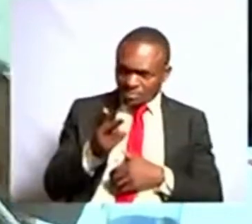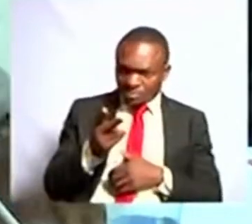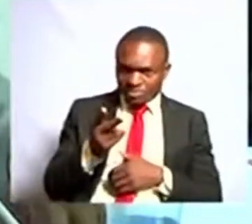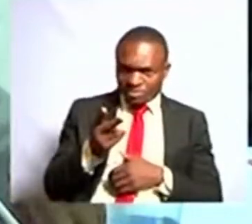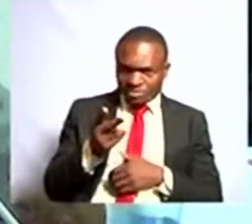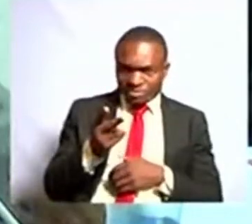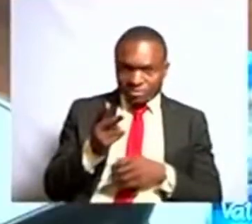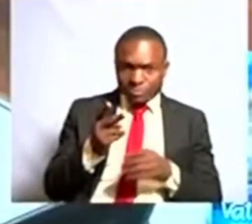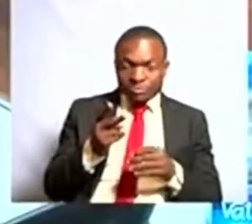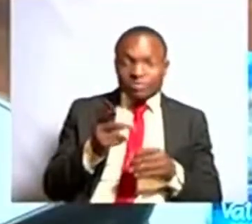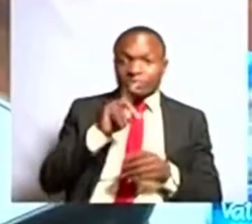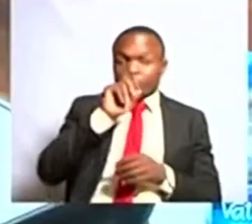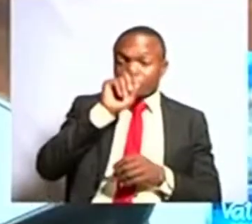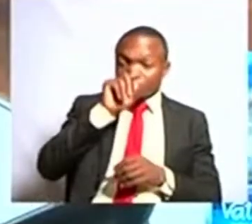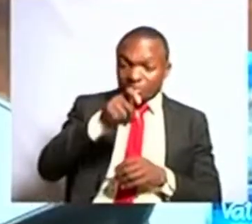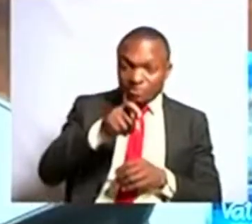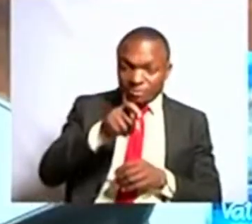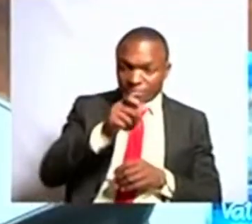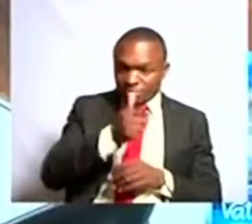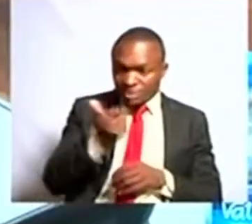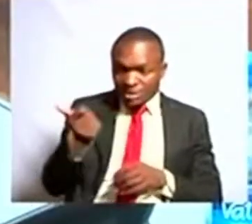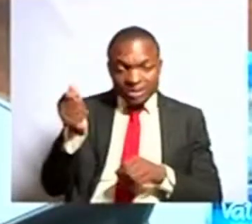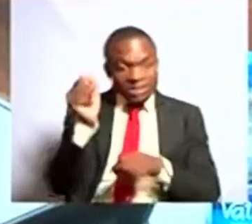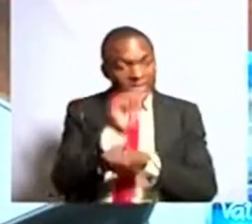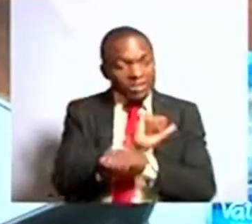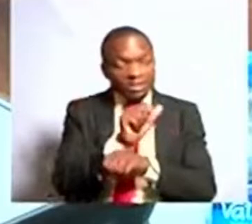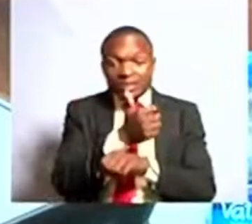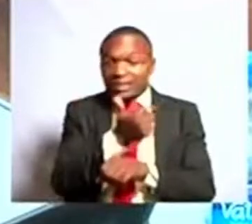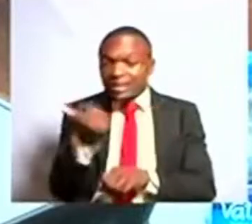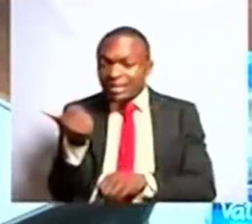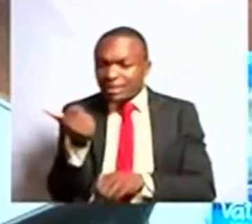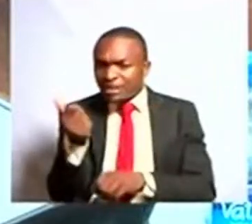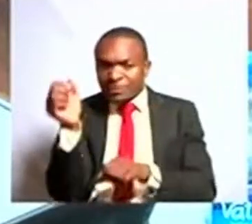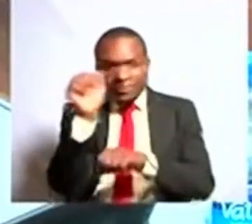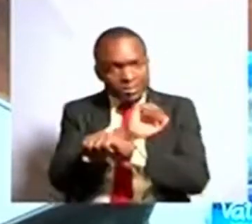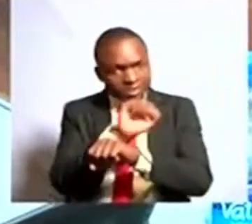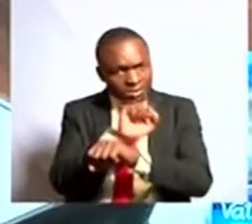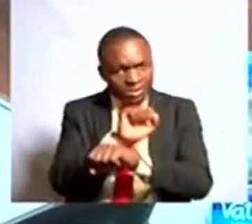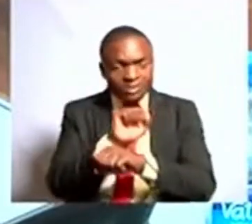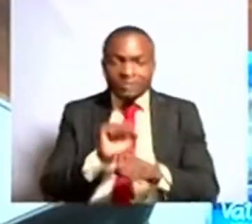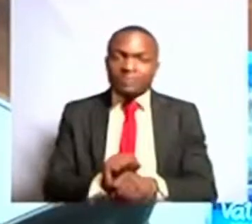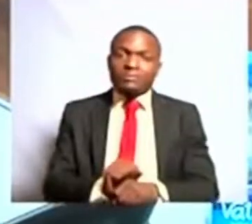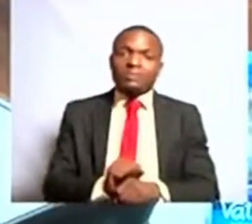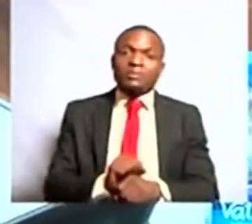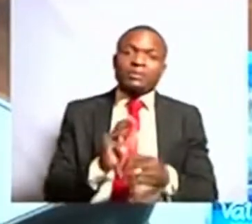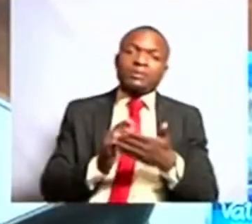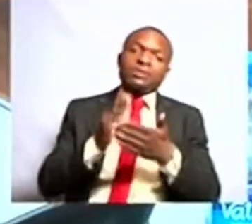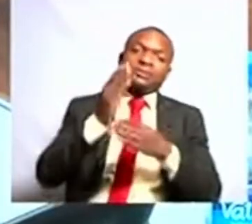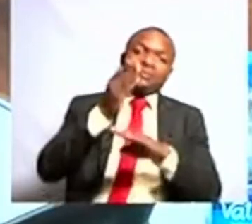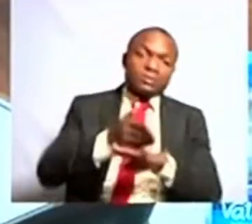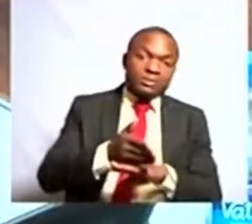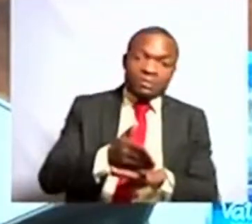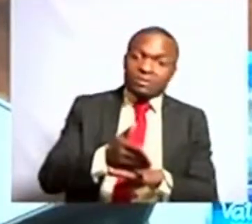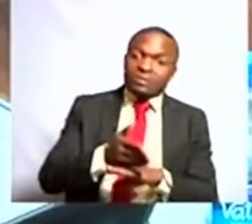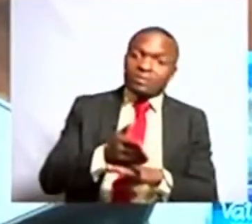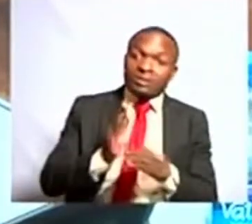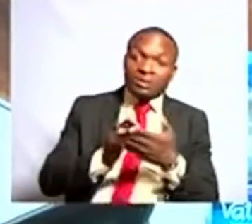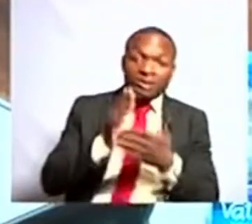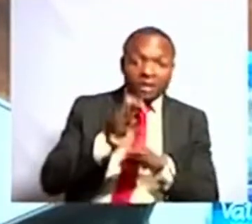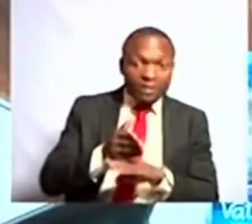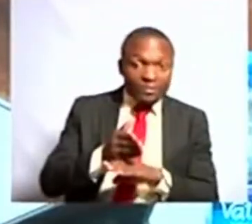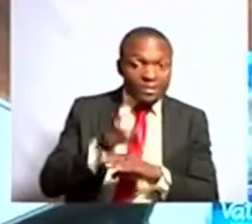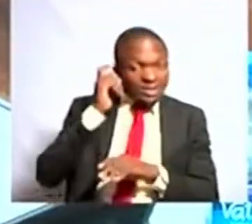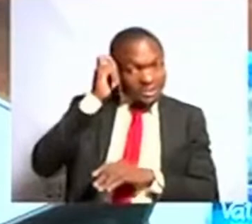transferring insurance of a particular vehicle to some other vehicles. After an